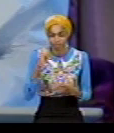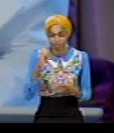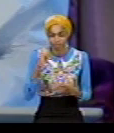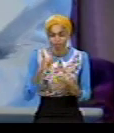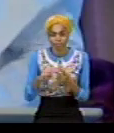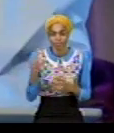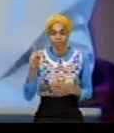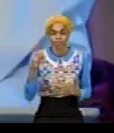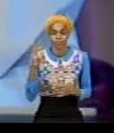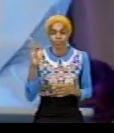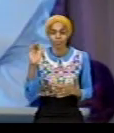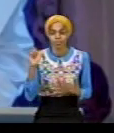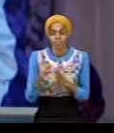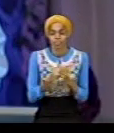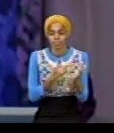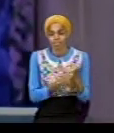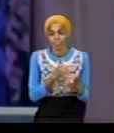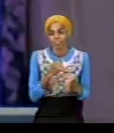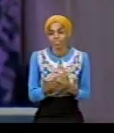us again. And